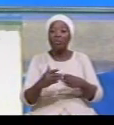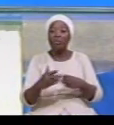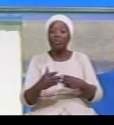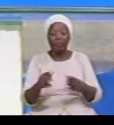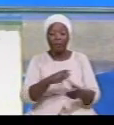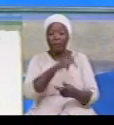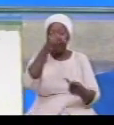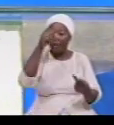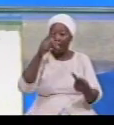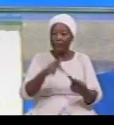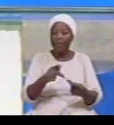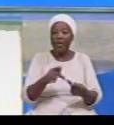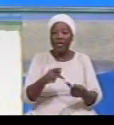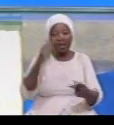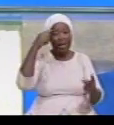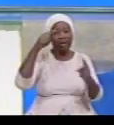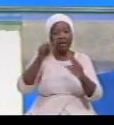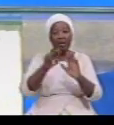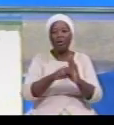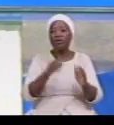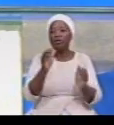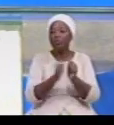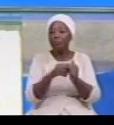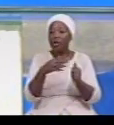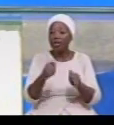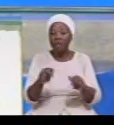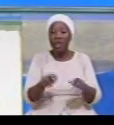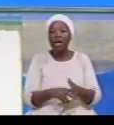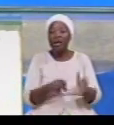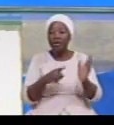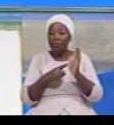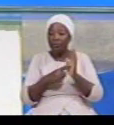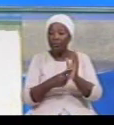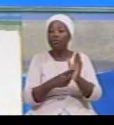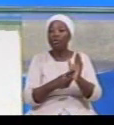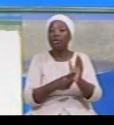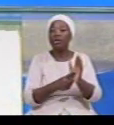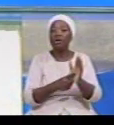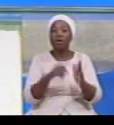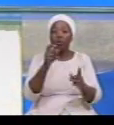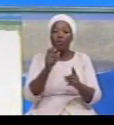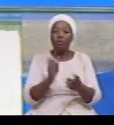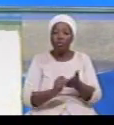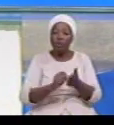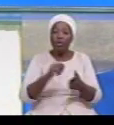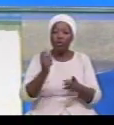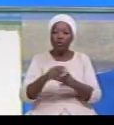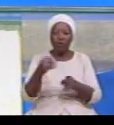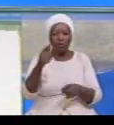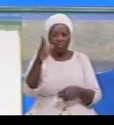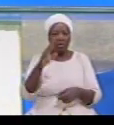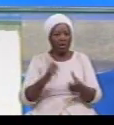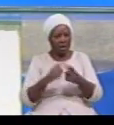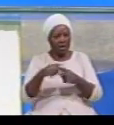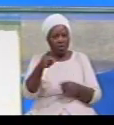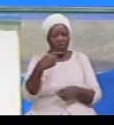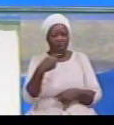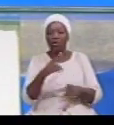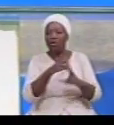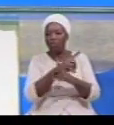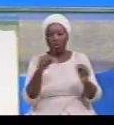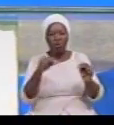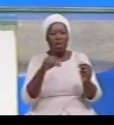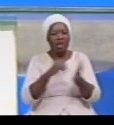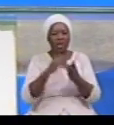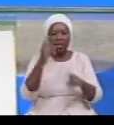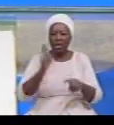perfect agreement with the revealed, written word of God, we say, no, it cannot be. We're men